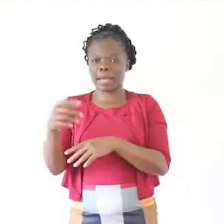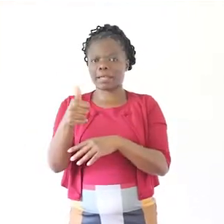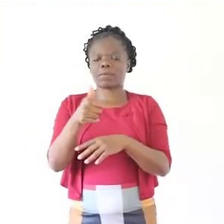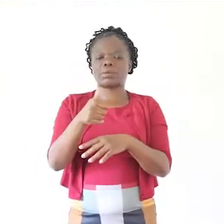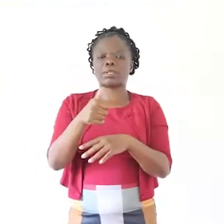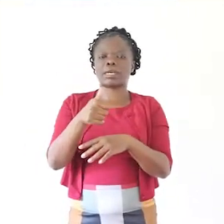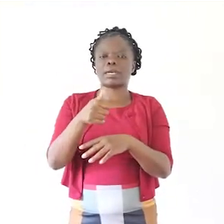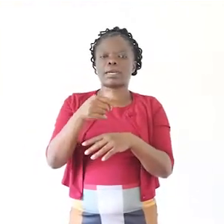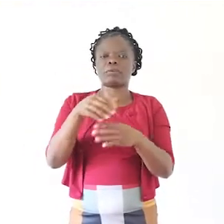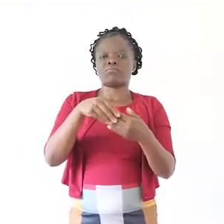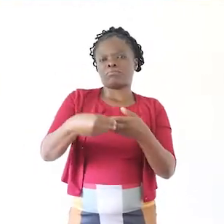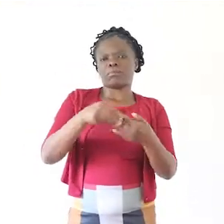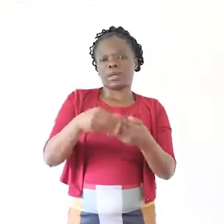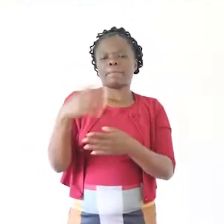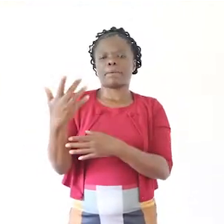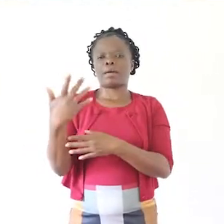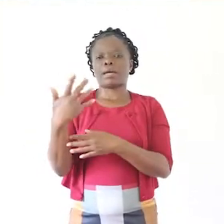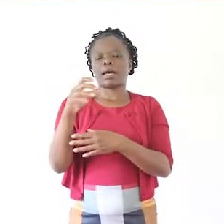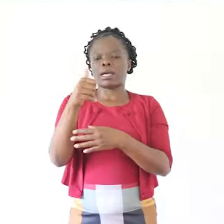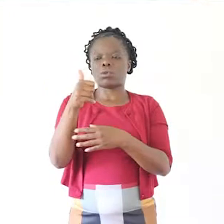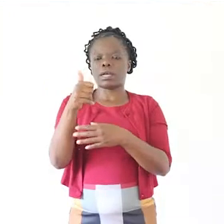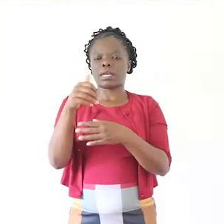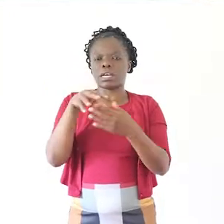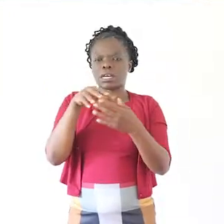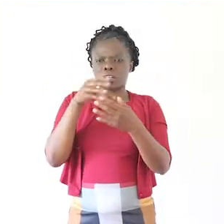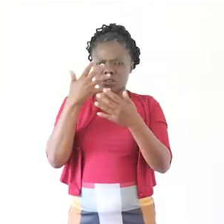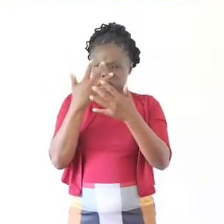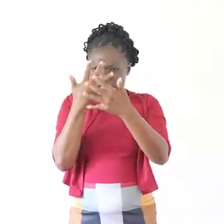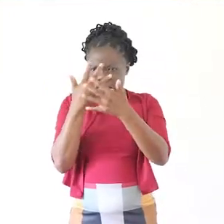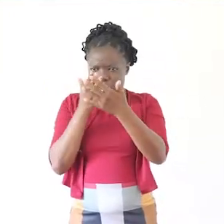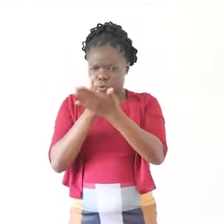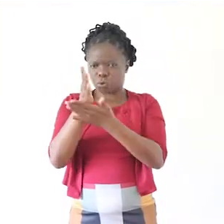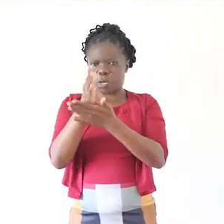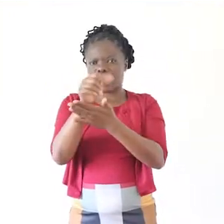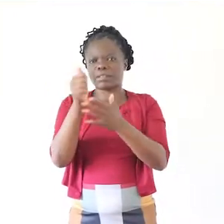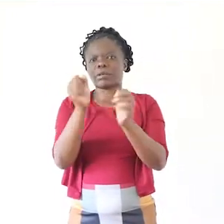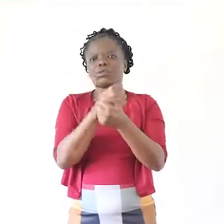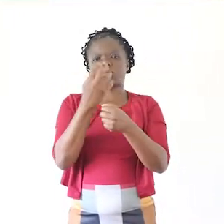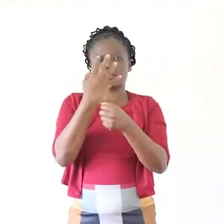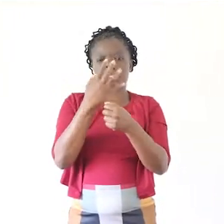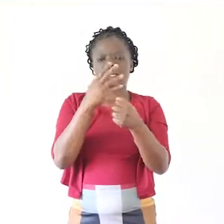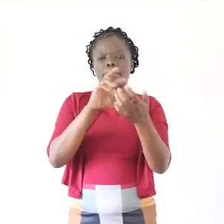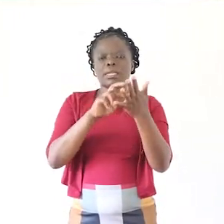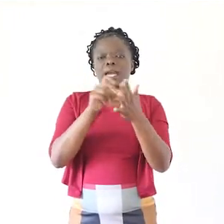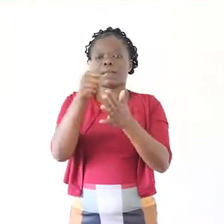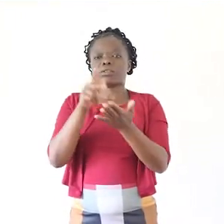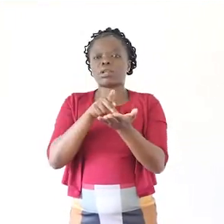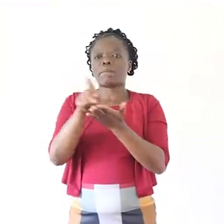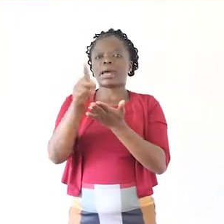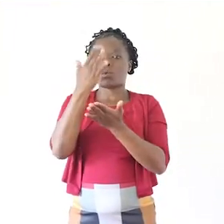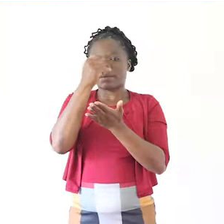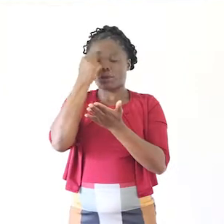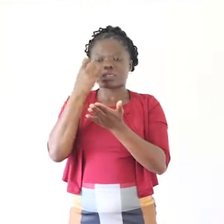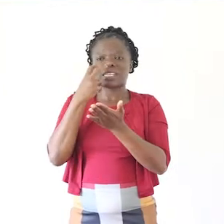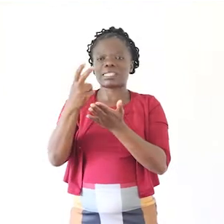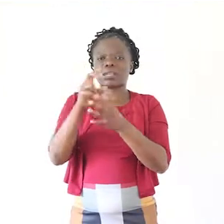the polythene type. This is transparent. Others like what they see. So others will buy because they see. And